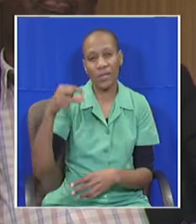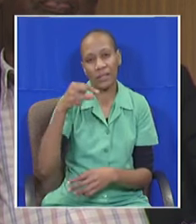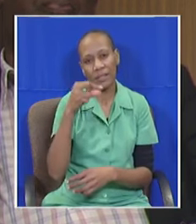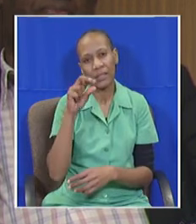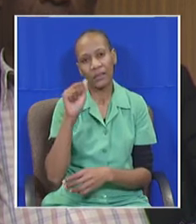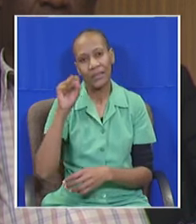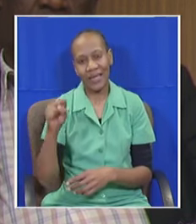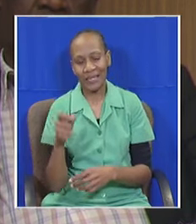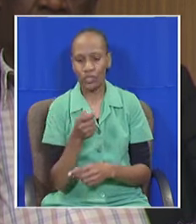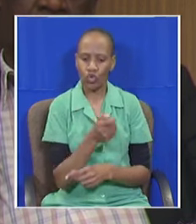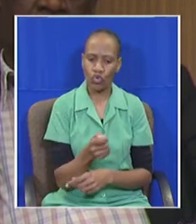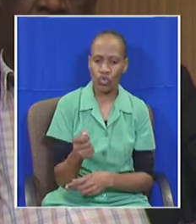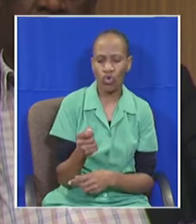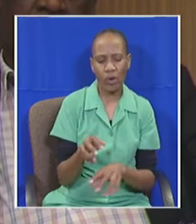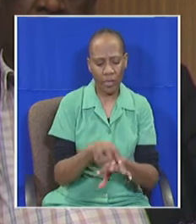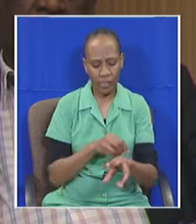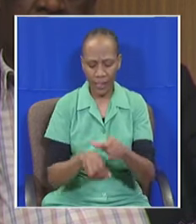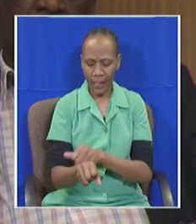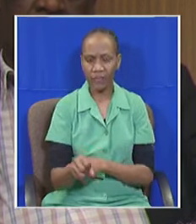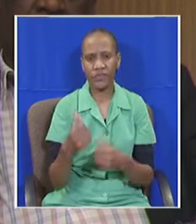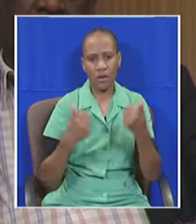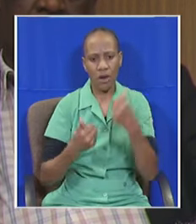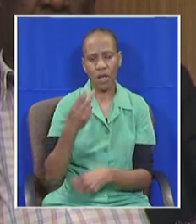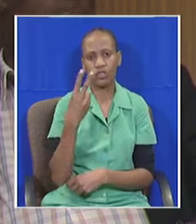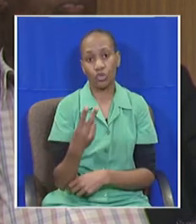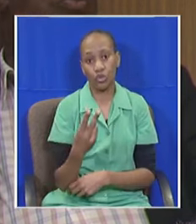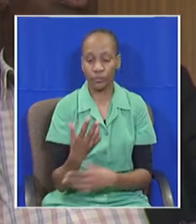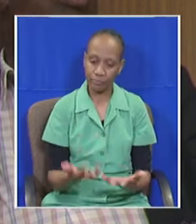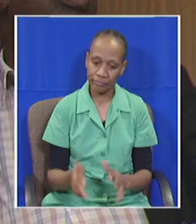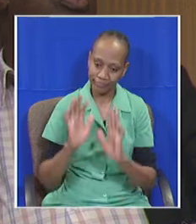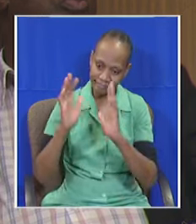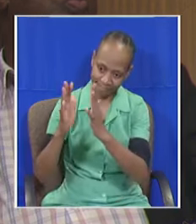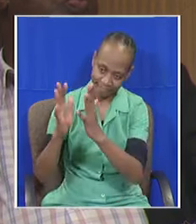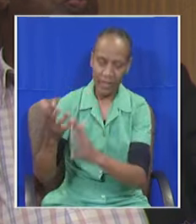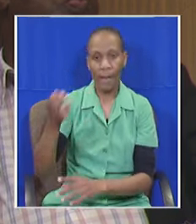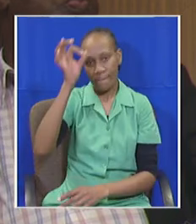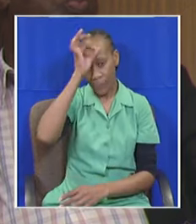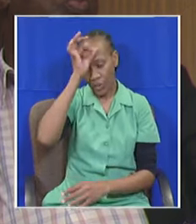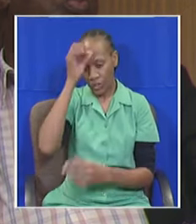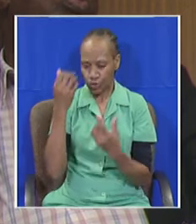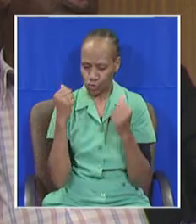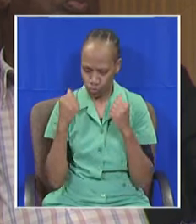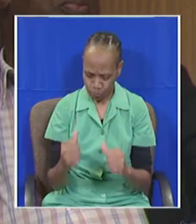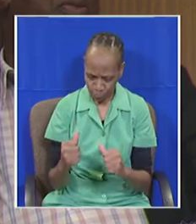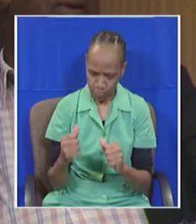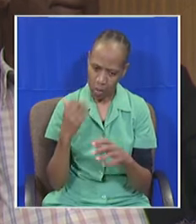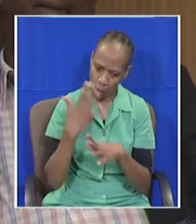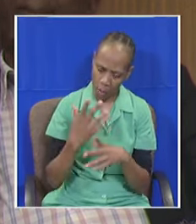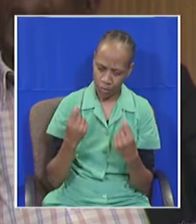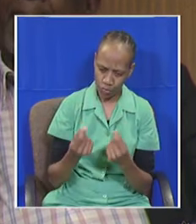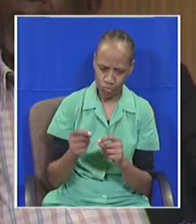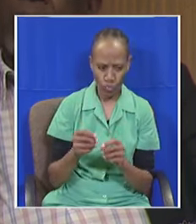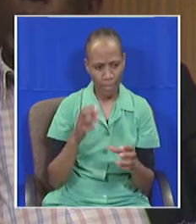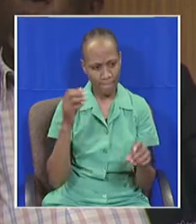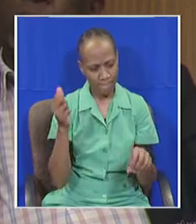a goggle, a pair of gloves, and 2 cars. The ANC commends the police for standing their ground against an armed group